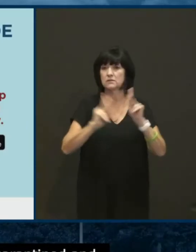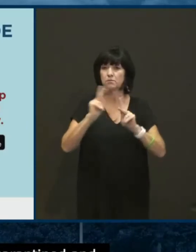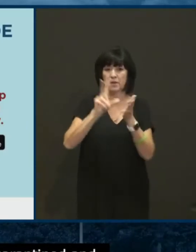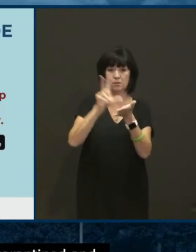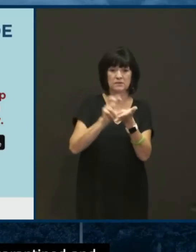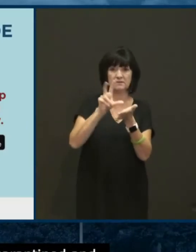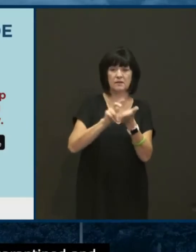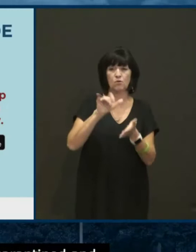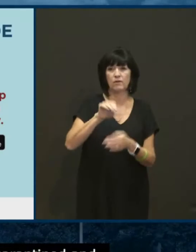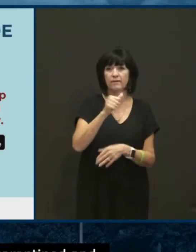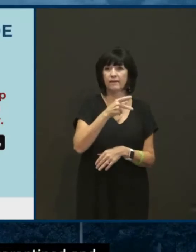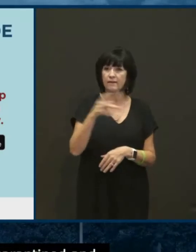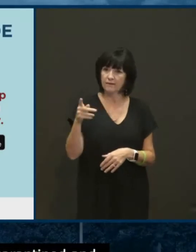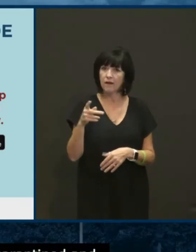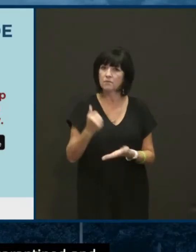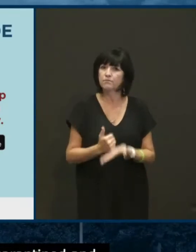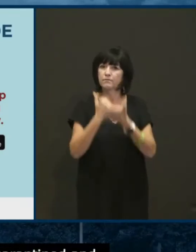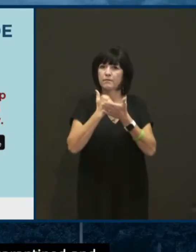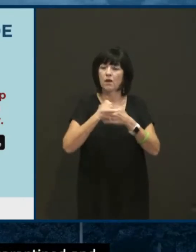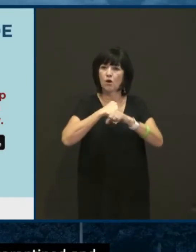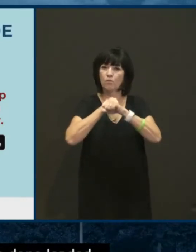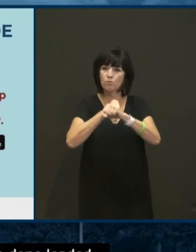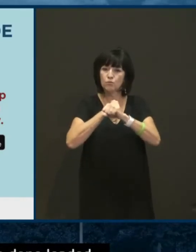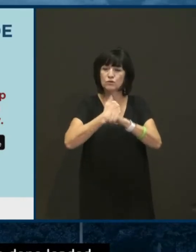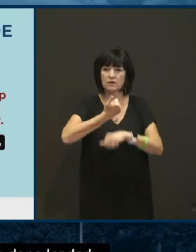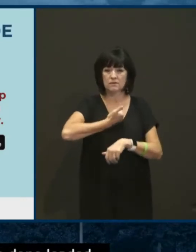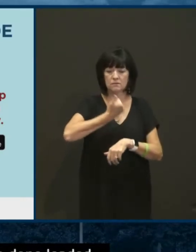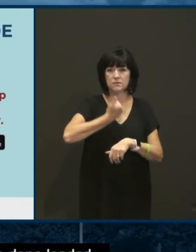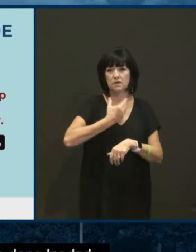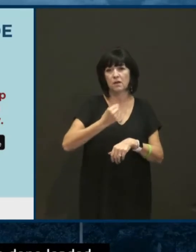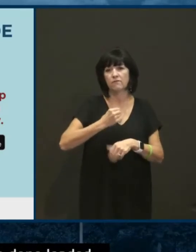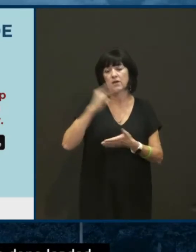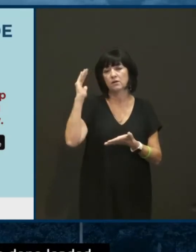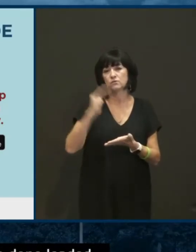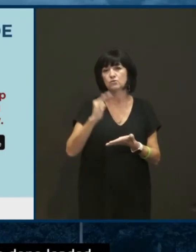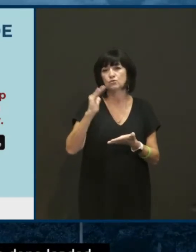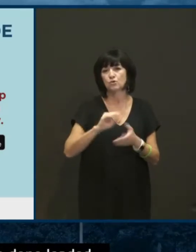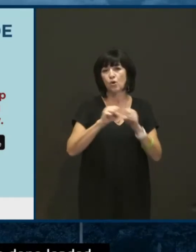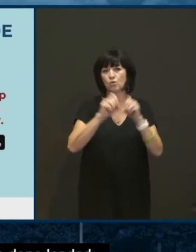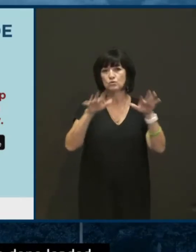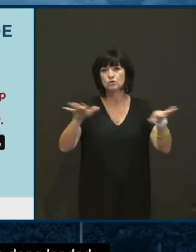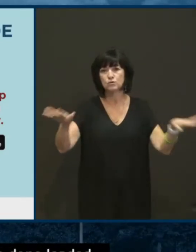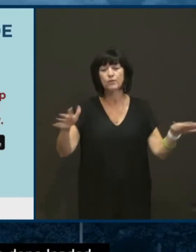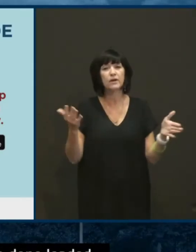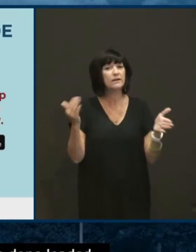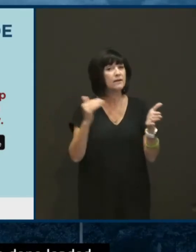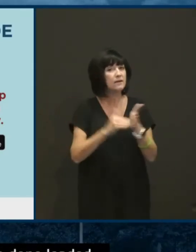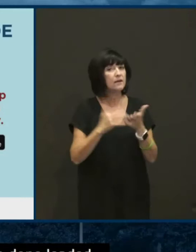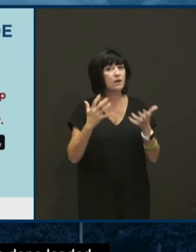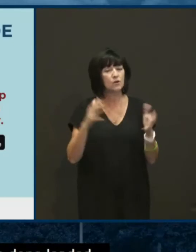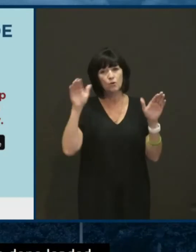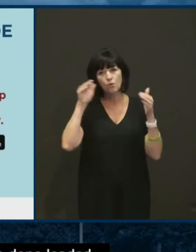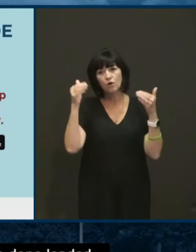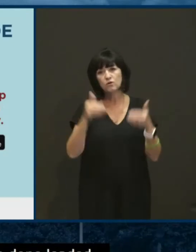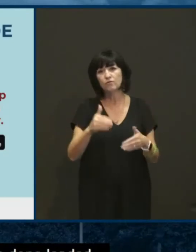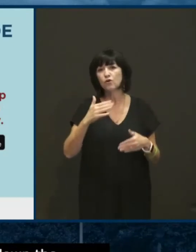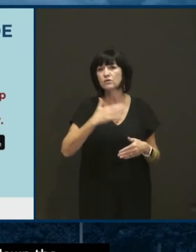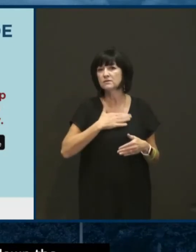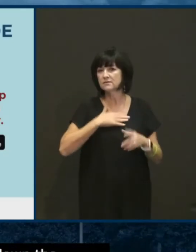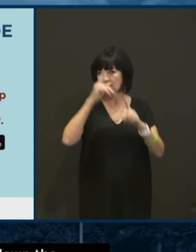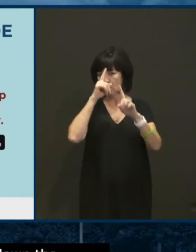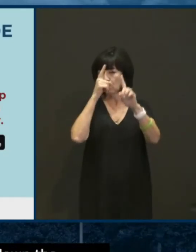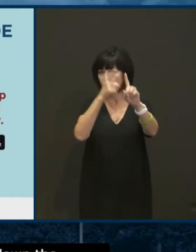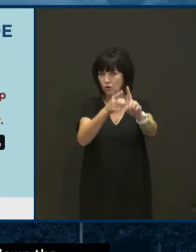app, and so they're helping protect themselves and slowing down the spread. Again, just to focus on our overall objectives,